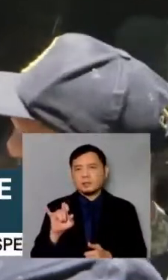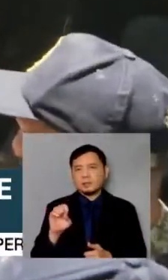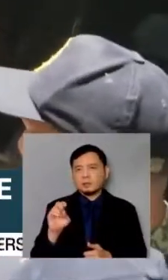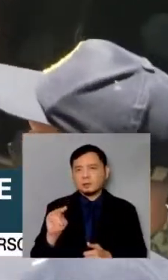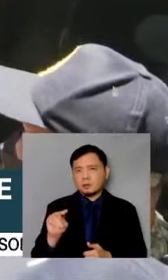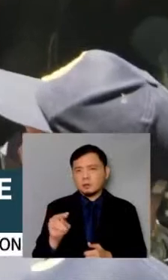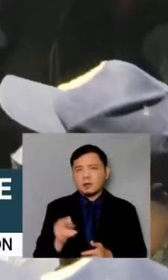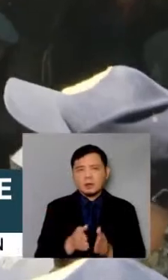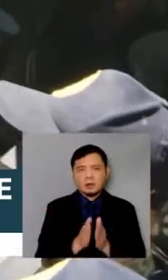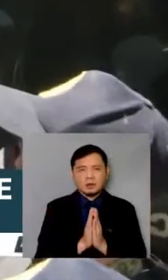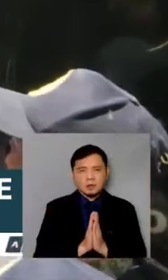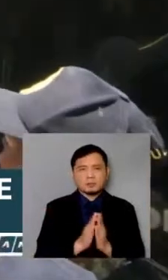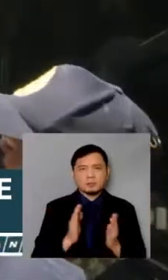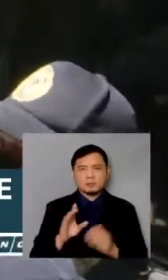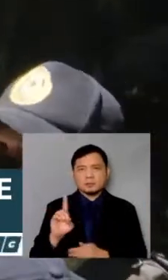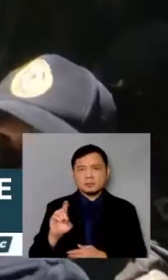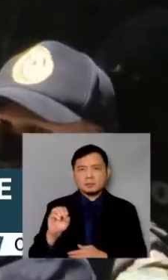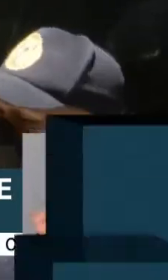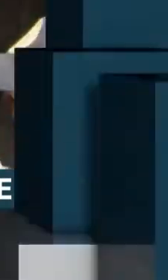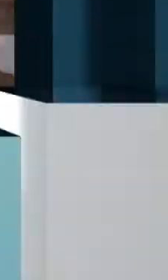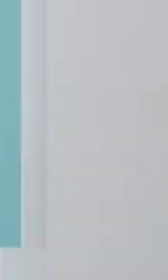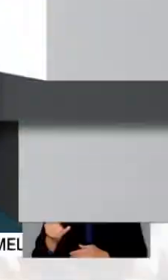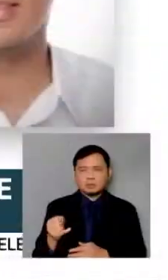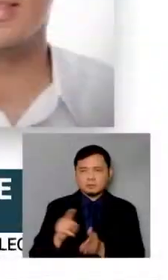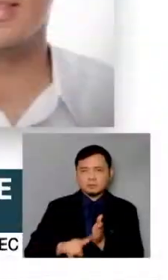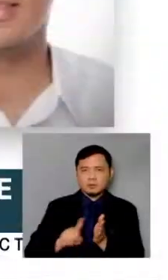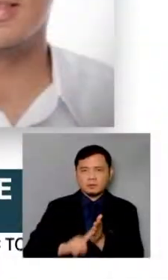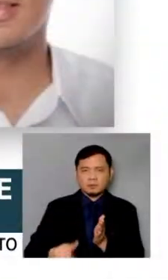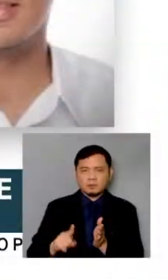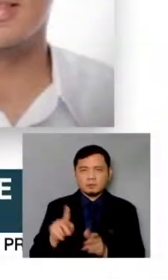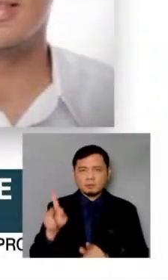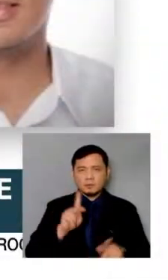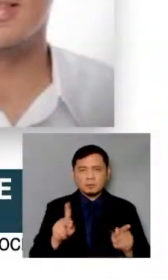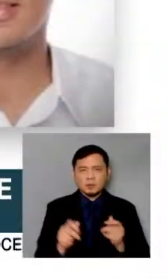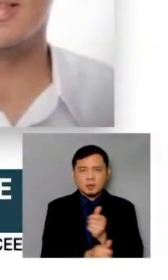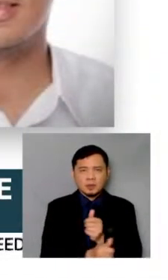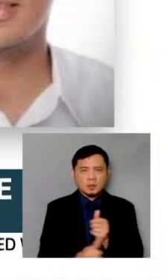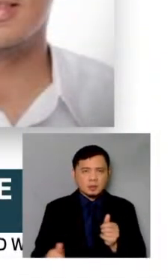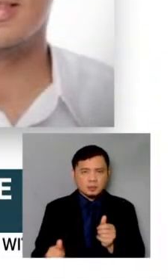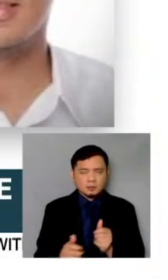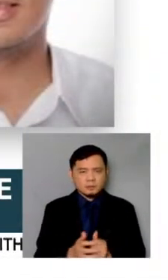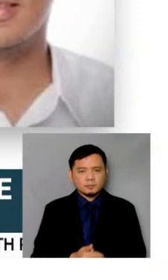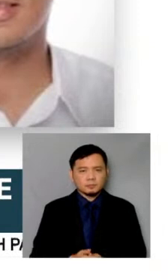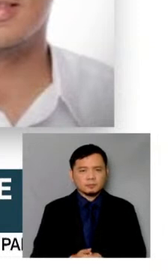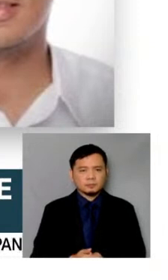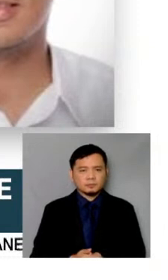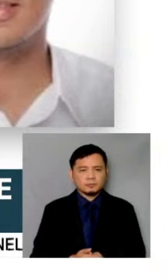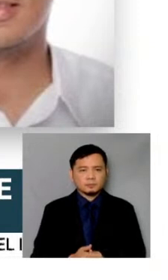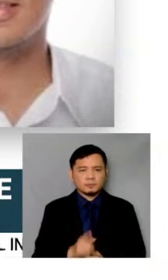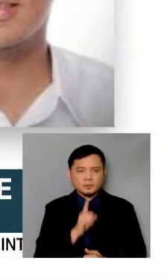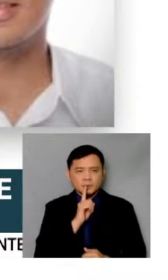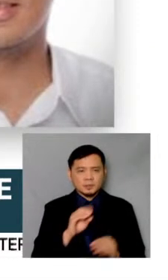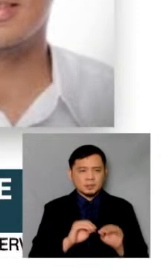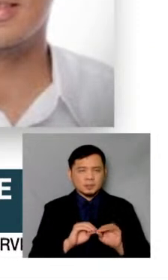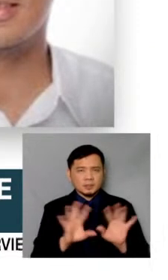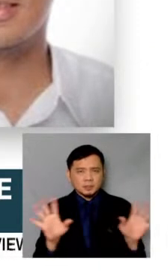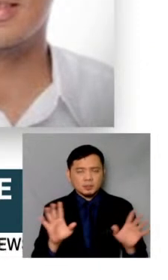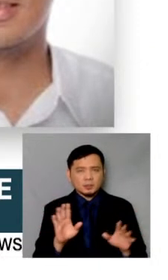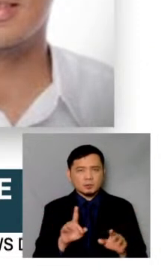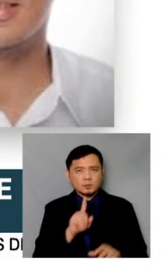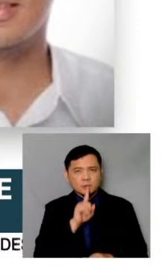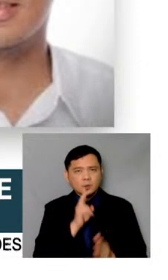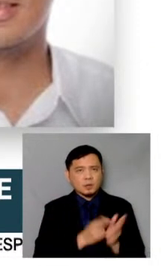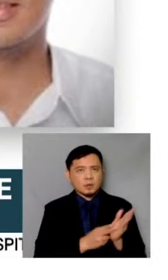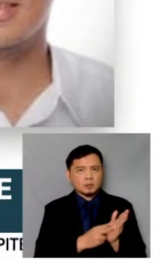to investigate its own ranks. It's very clear that the truth is starting to come out. Now, the main star